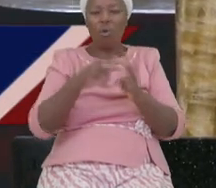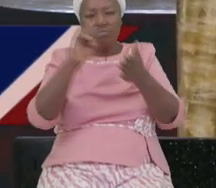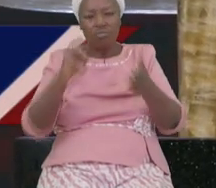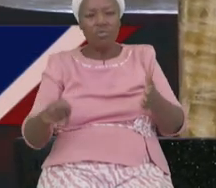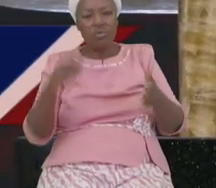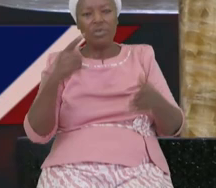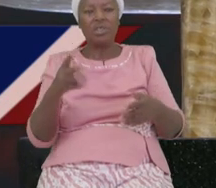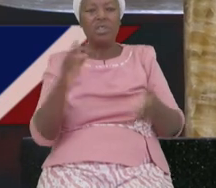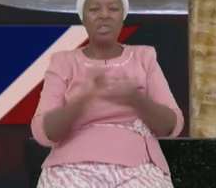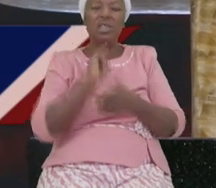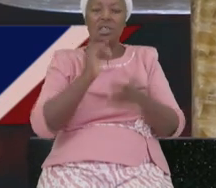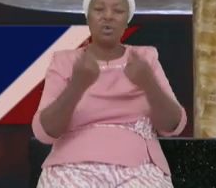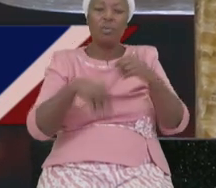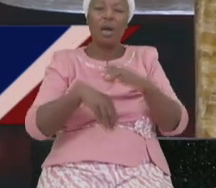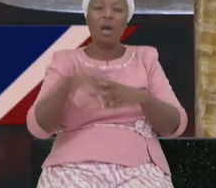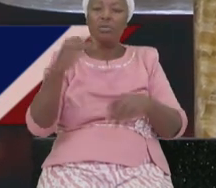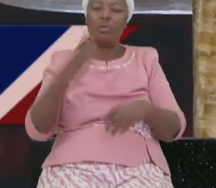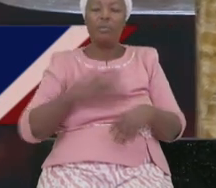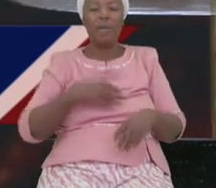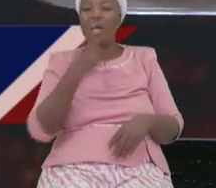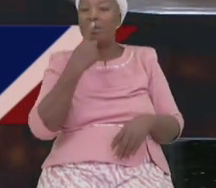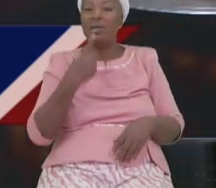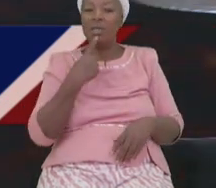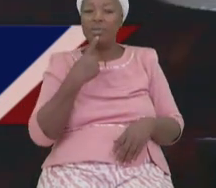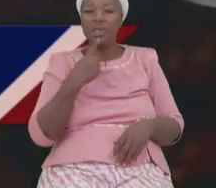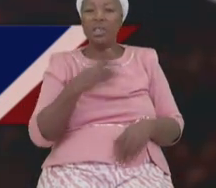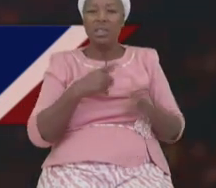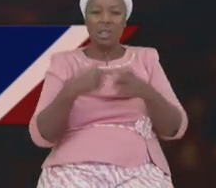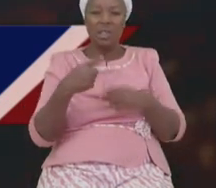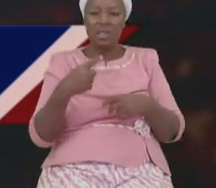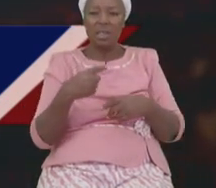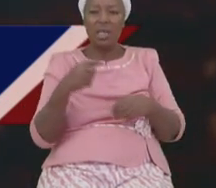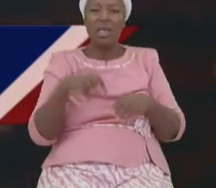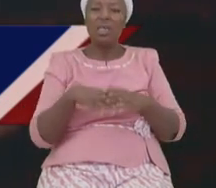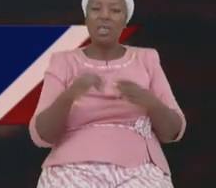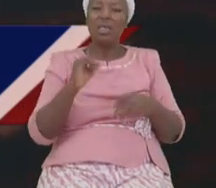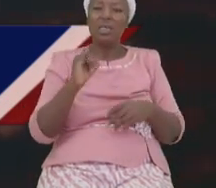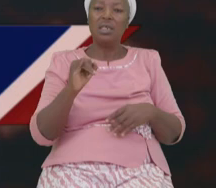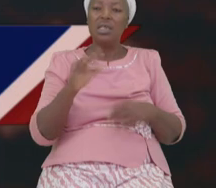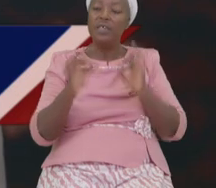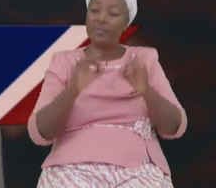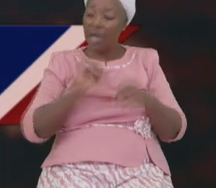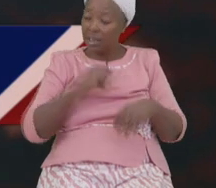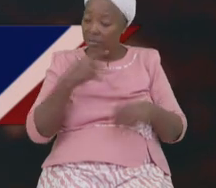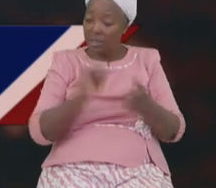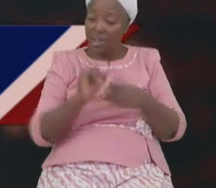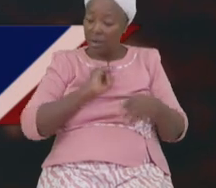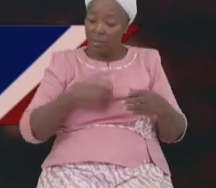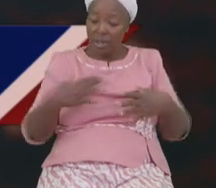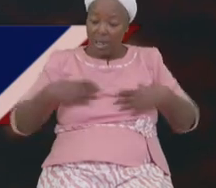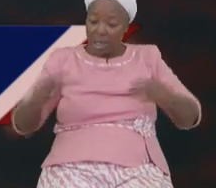that is gone out of my lips. It said, did I say I will heal? Did I say I will not put